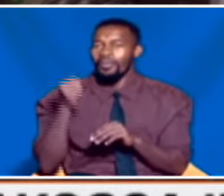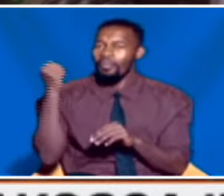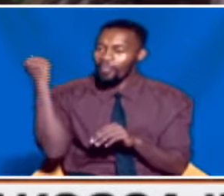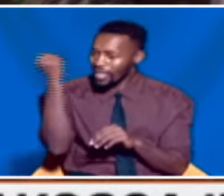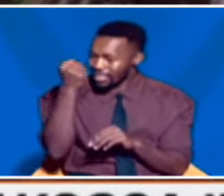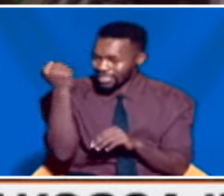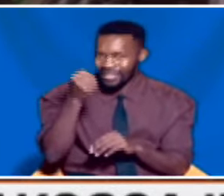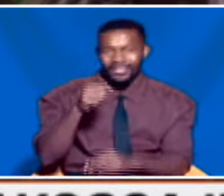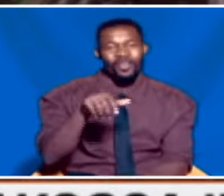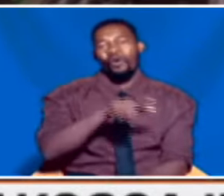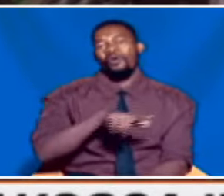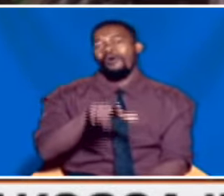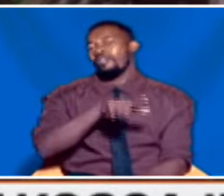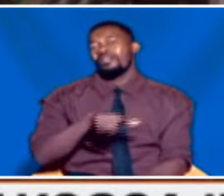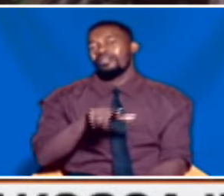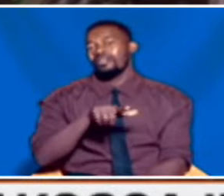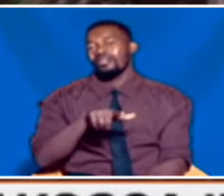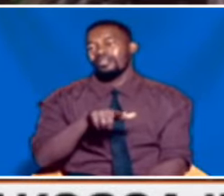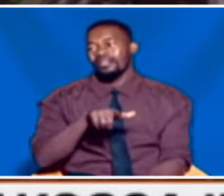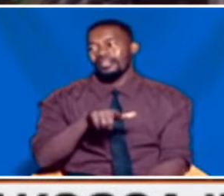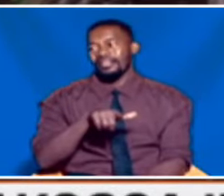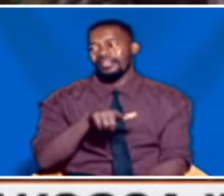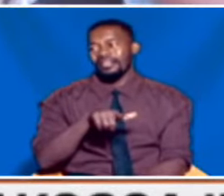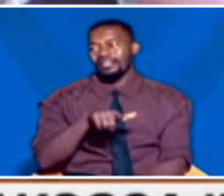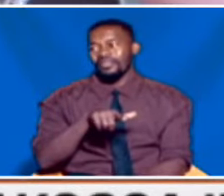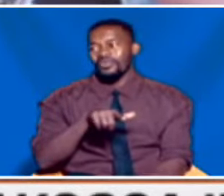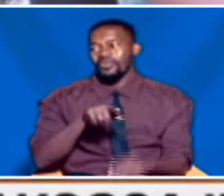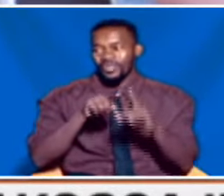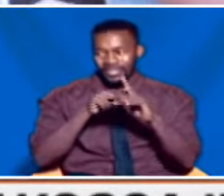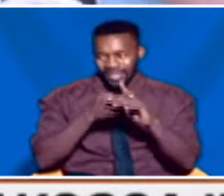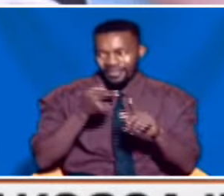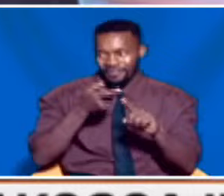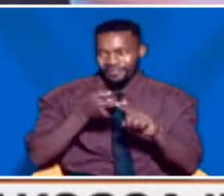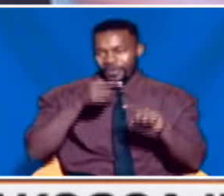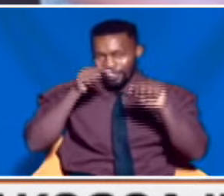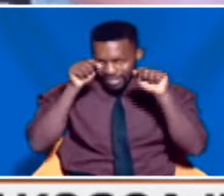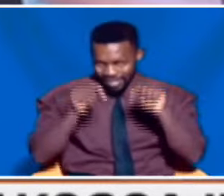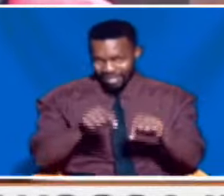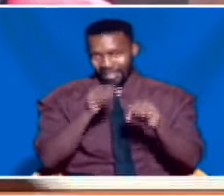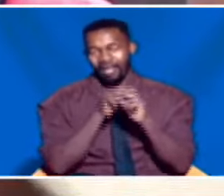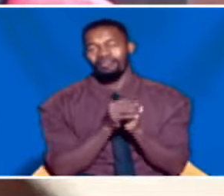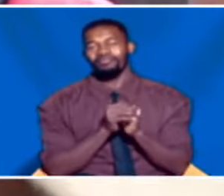all politics is local. Listen to the ground. Clement Masombo,